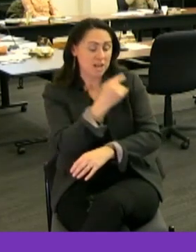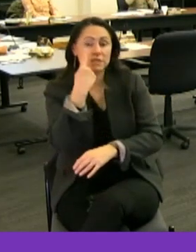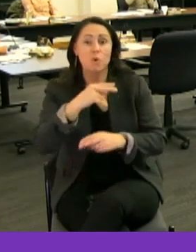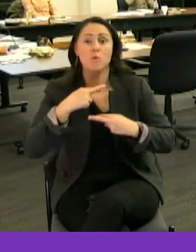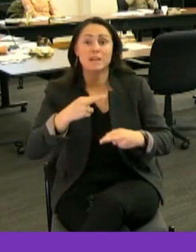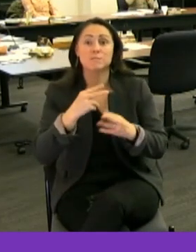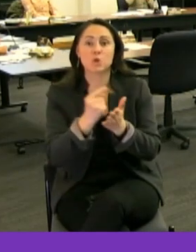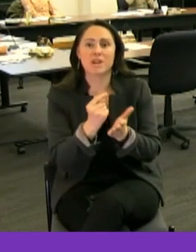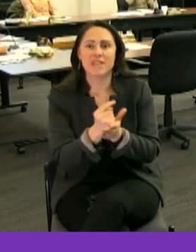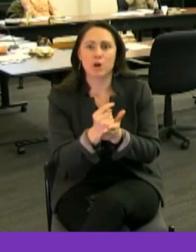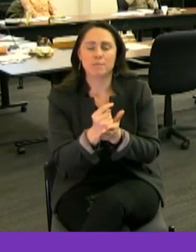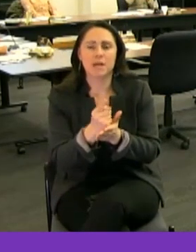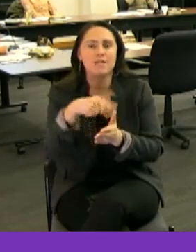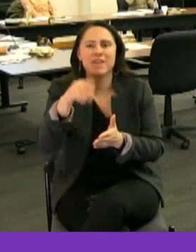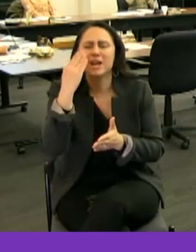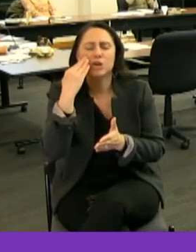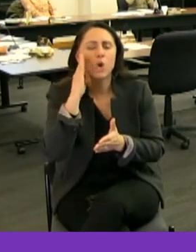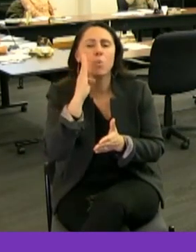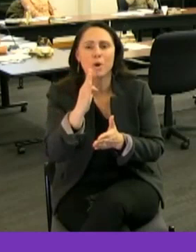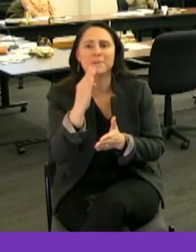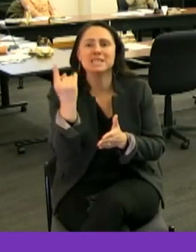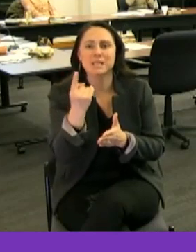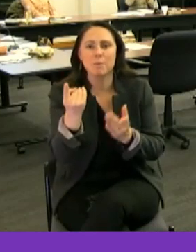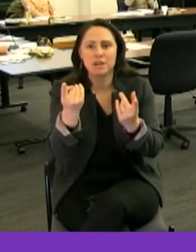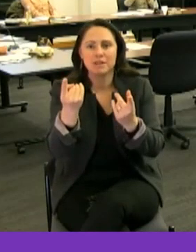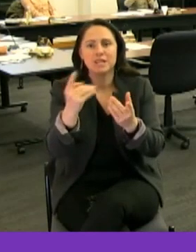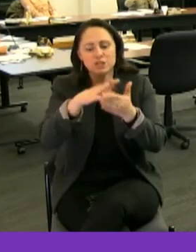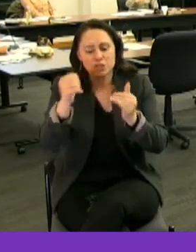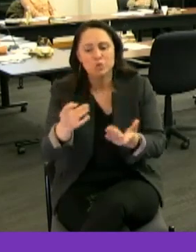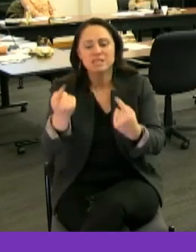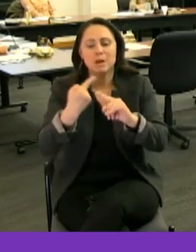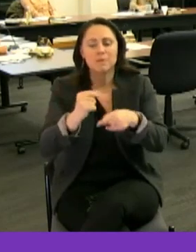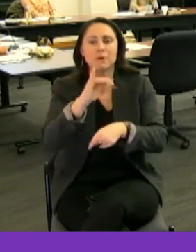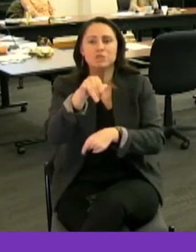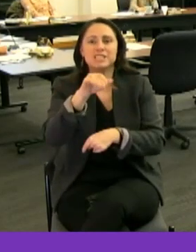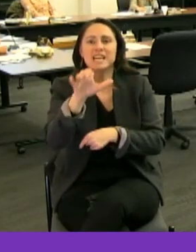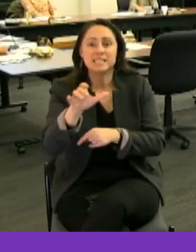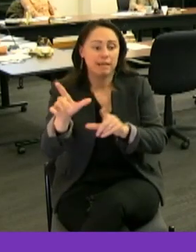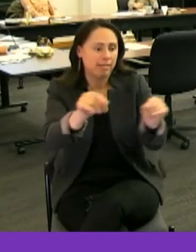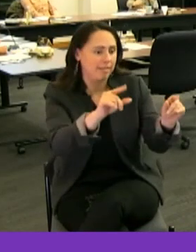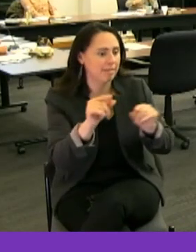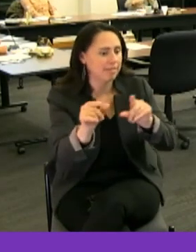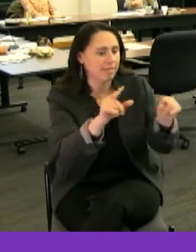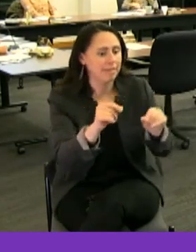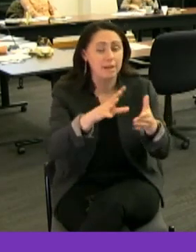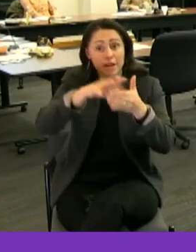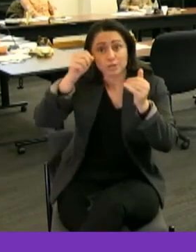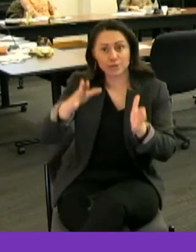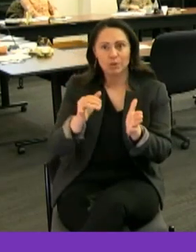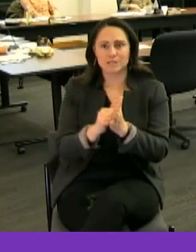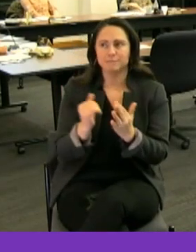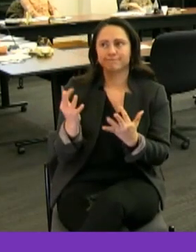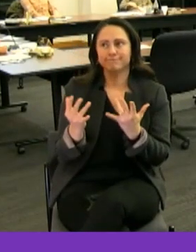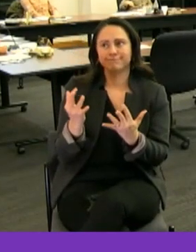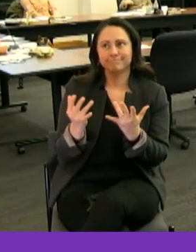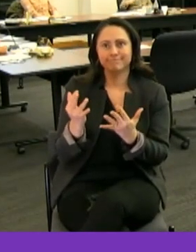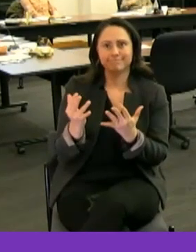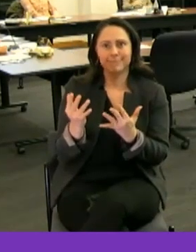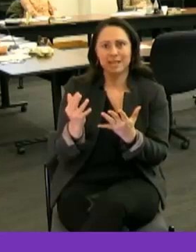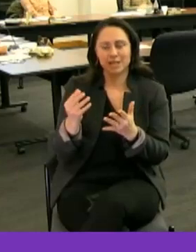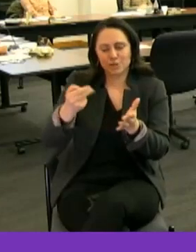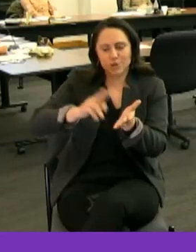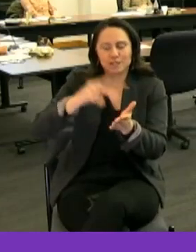They know that there's going to be something coming out of JJC. It's all around. And there are students that are waiting to get into